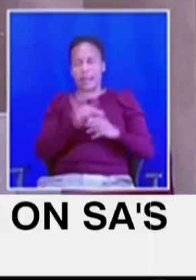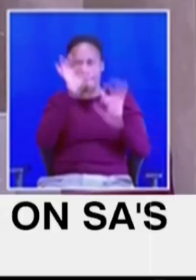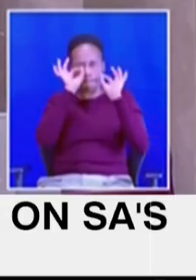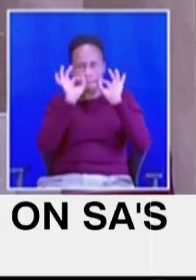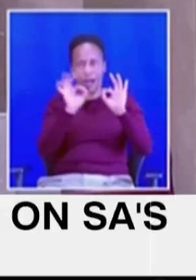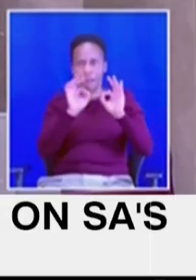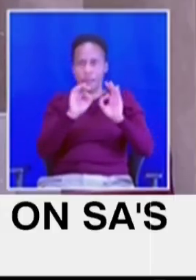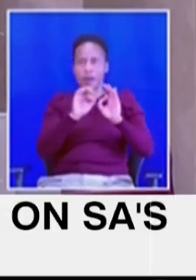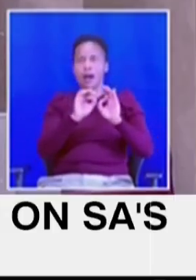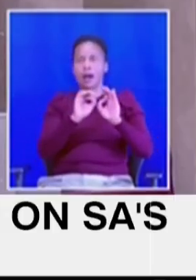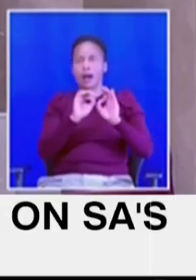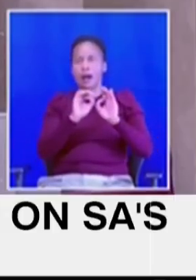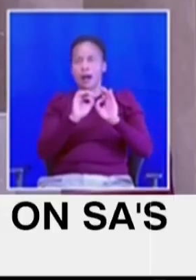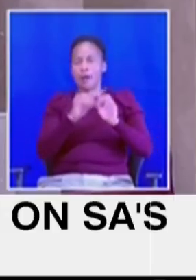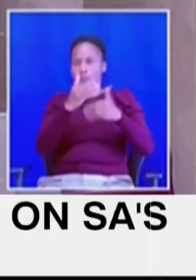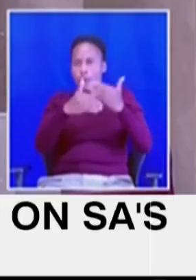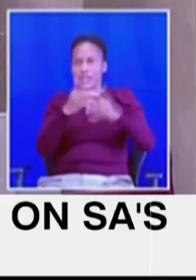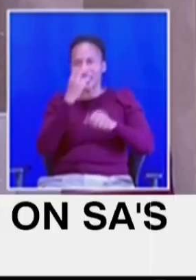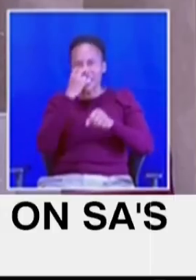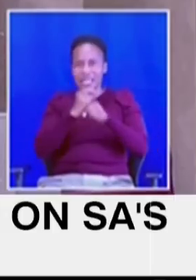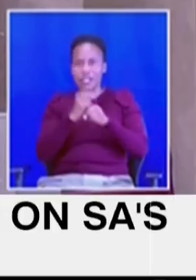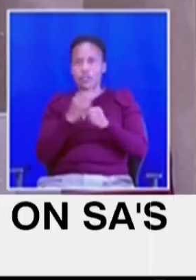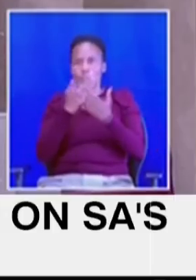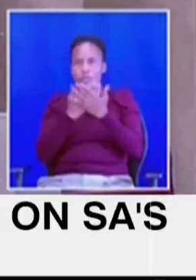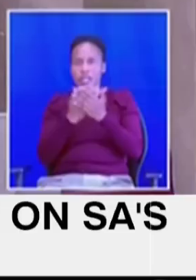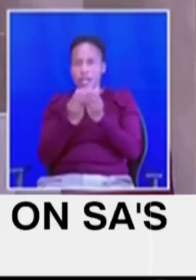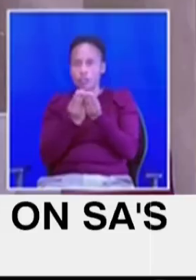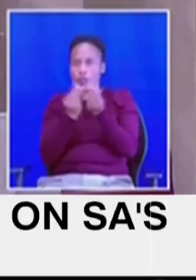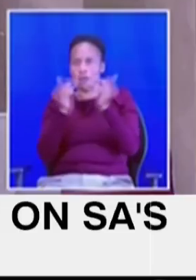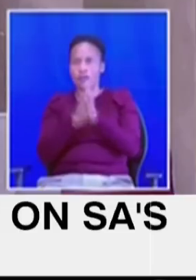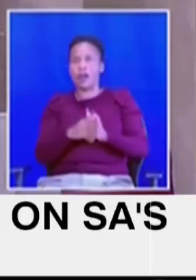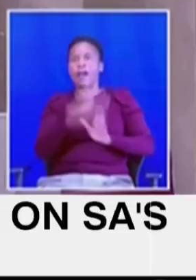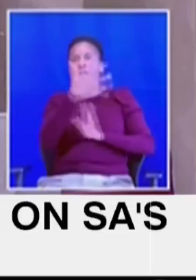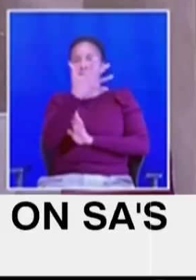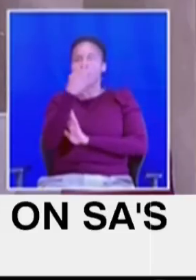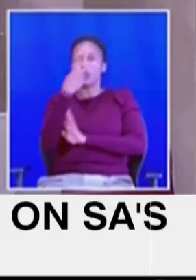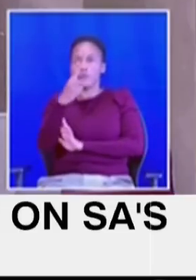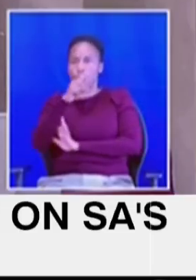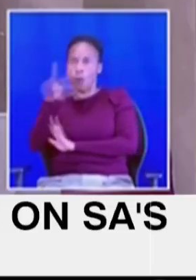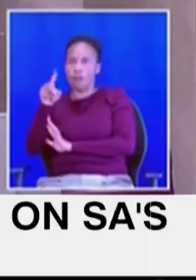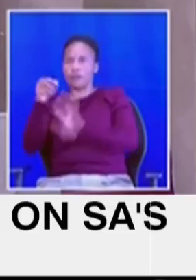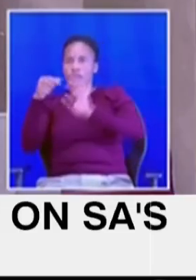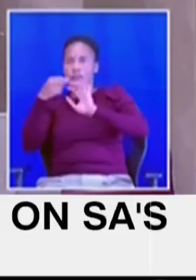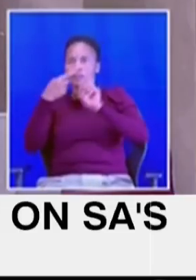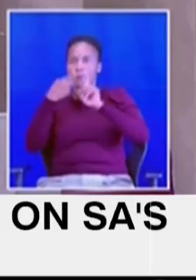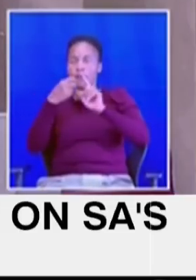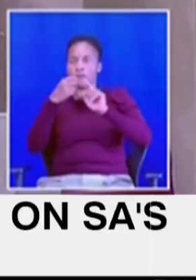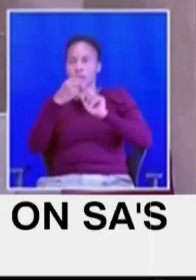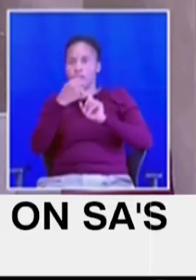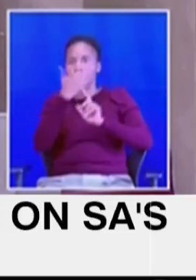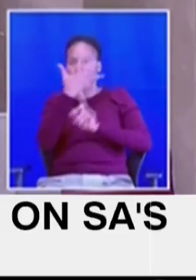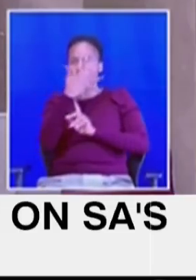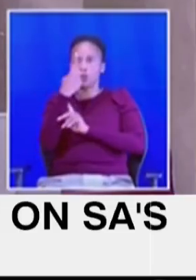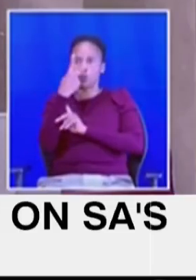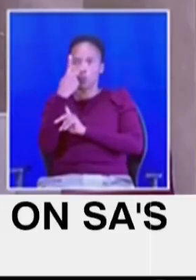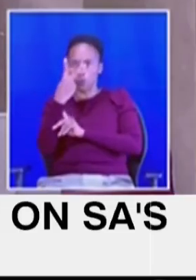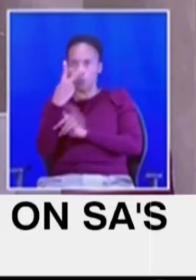addressing 52 of the 67 recommended actions.